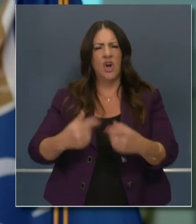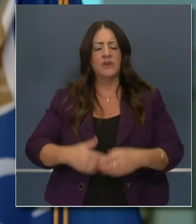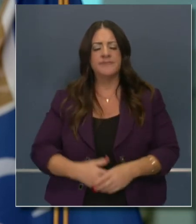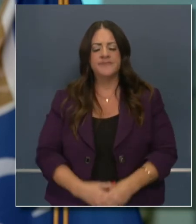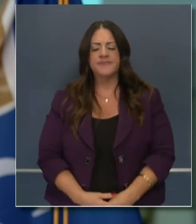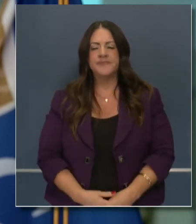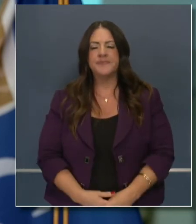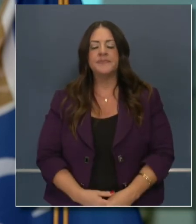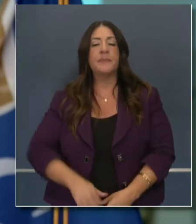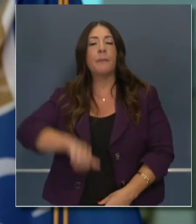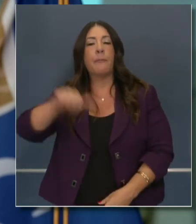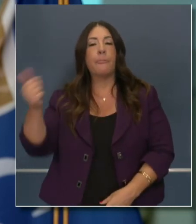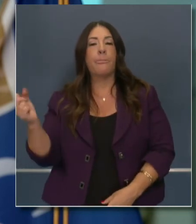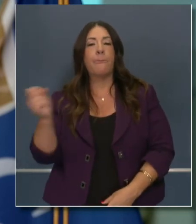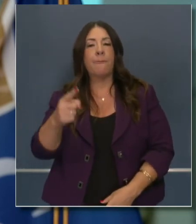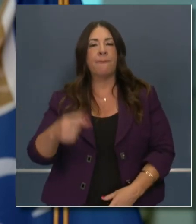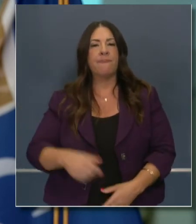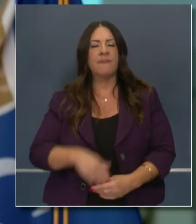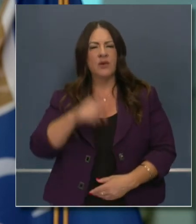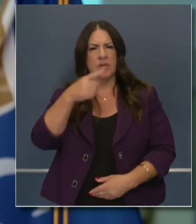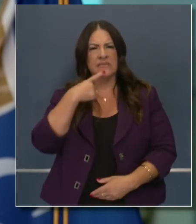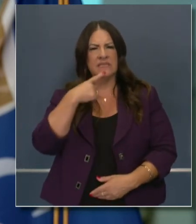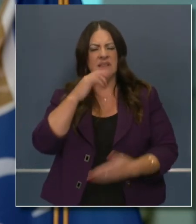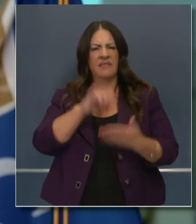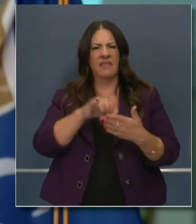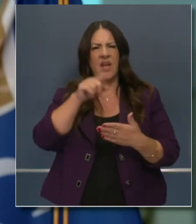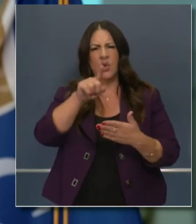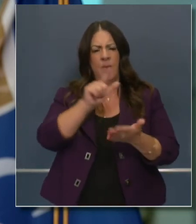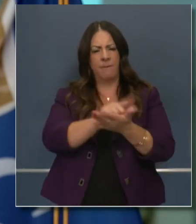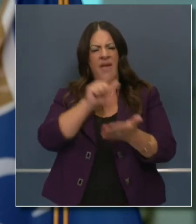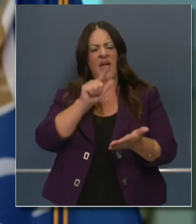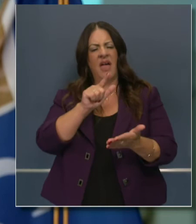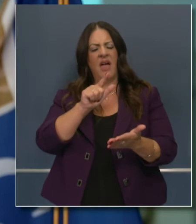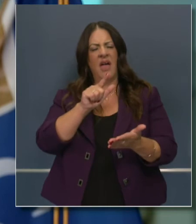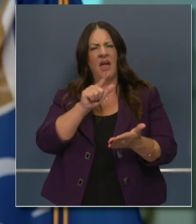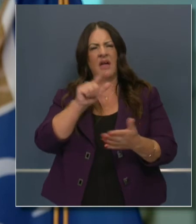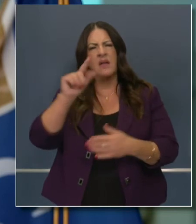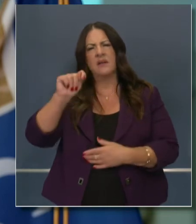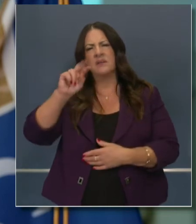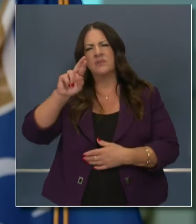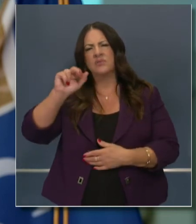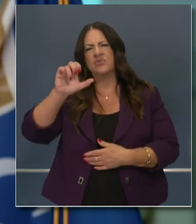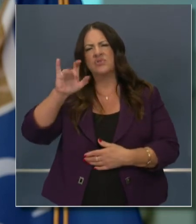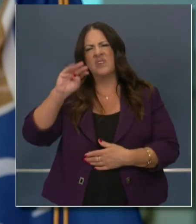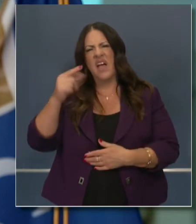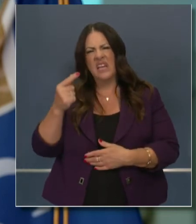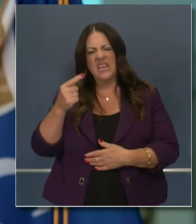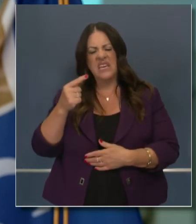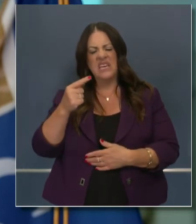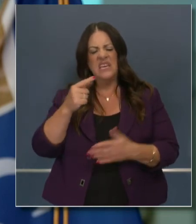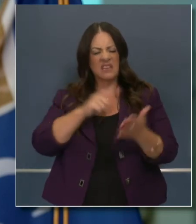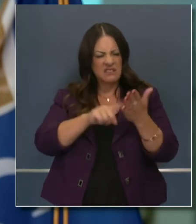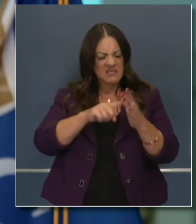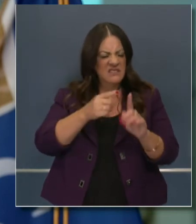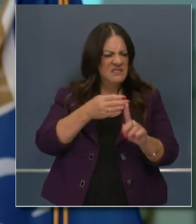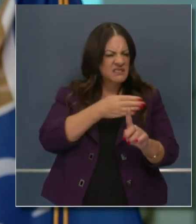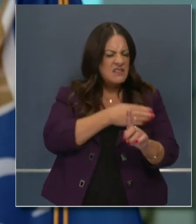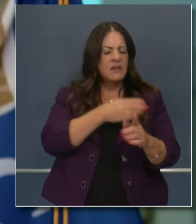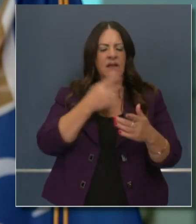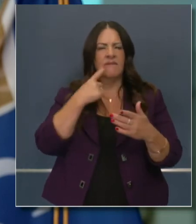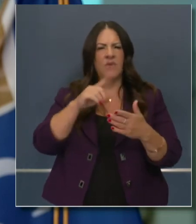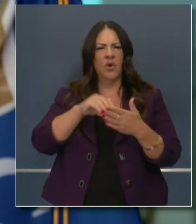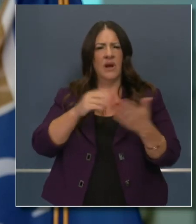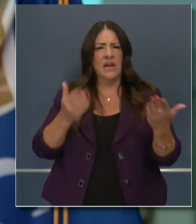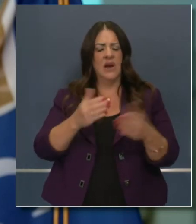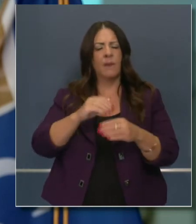Governor, you said last week that you support a ban on fracking through the legislature, but that would be a tough fight even among Democrats, and lawmakers say you